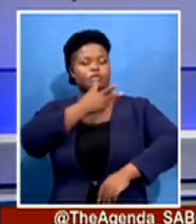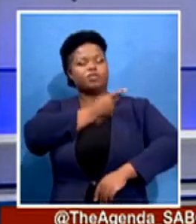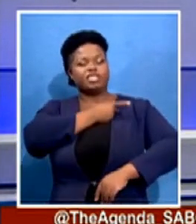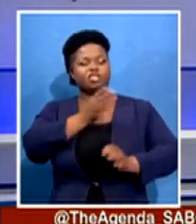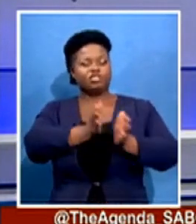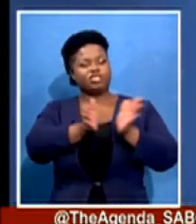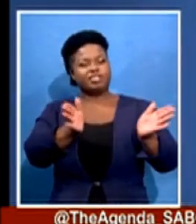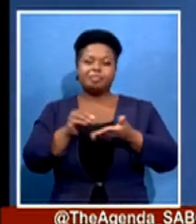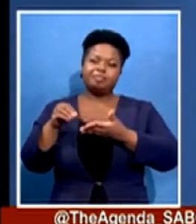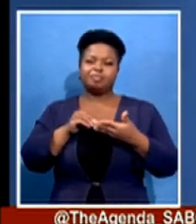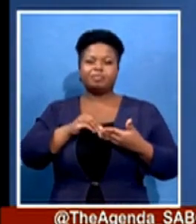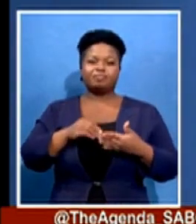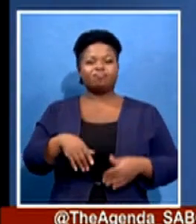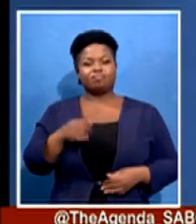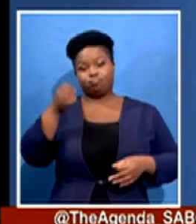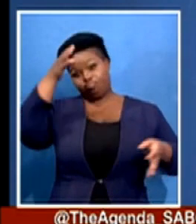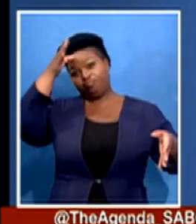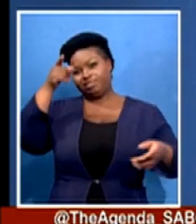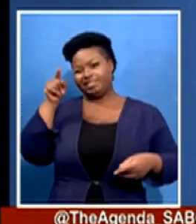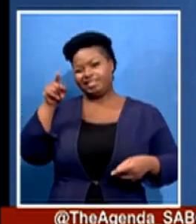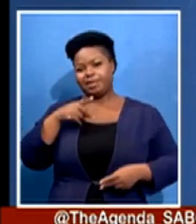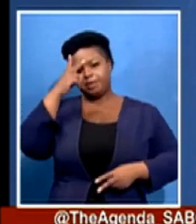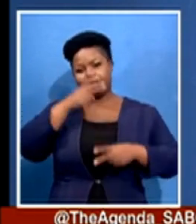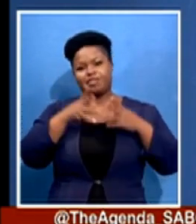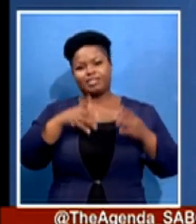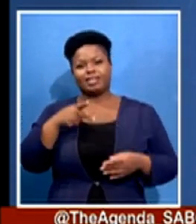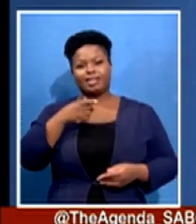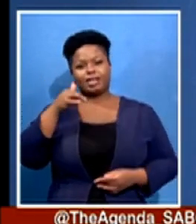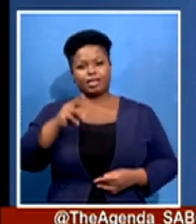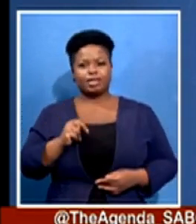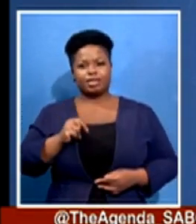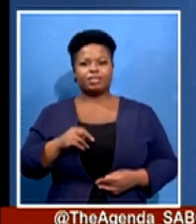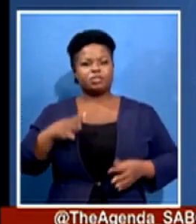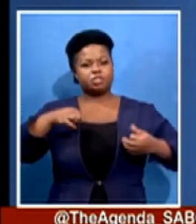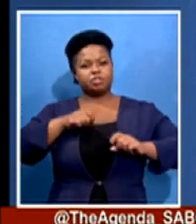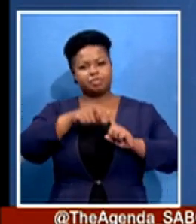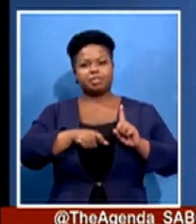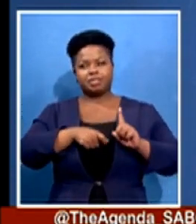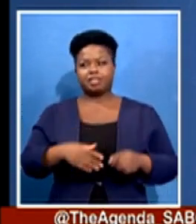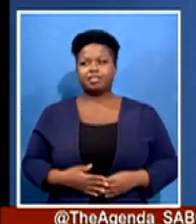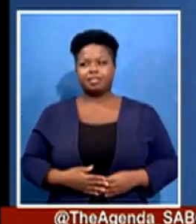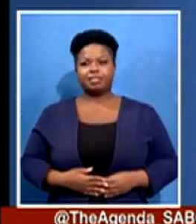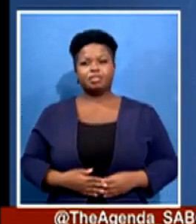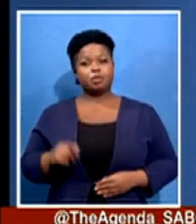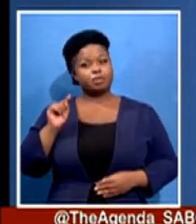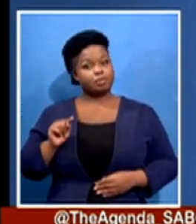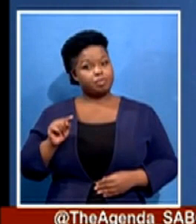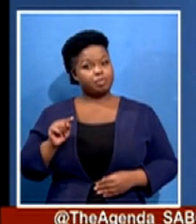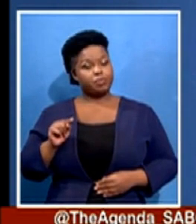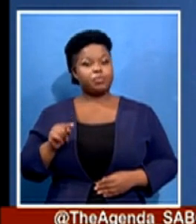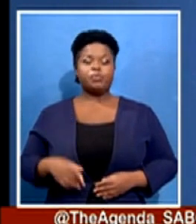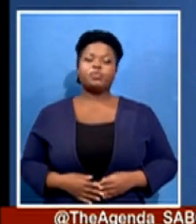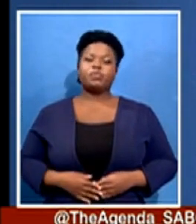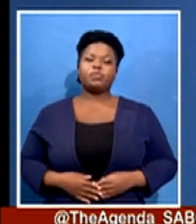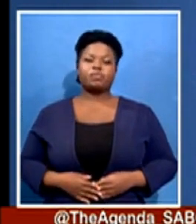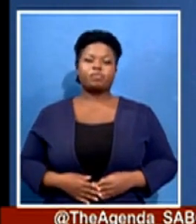mine. Professor Helen Rees is the chair of the South African Health Products Regulatory Authority and also chairs the World Health